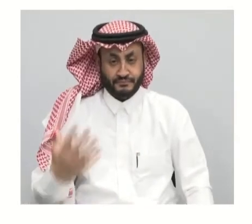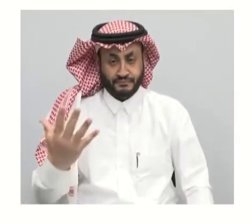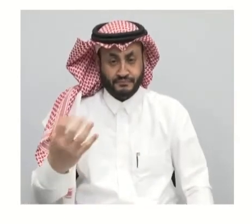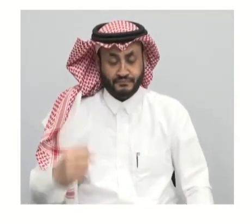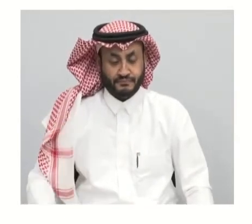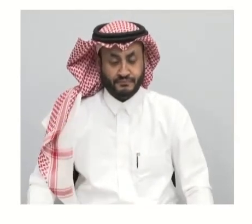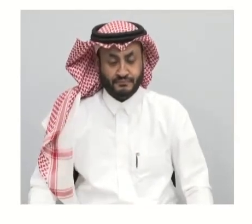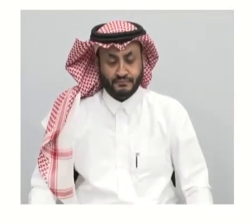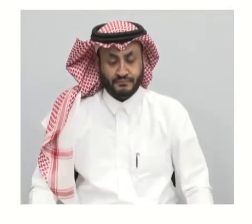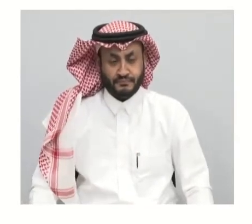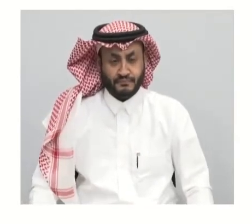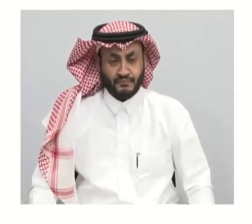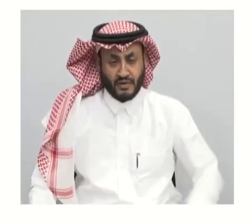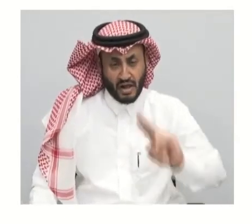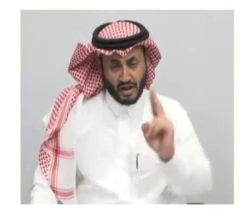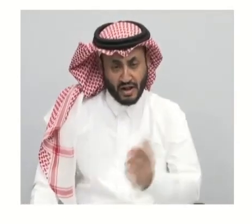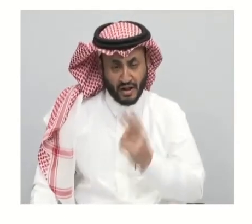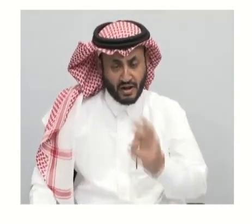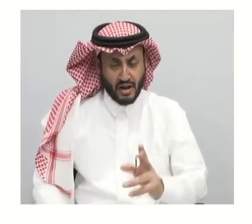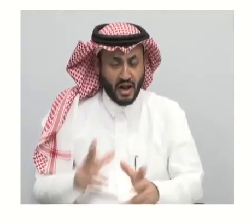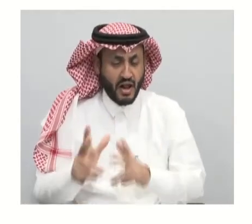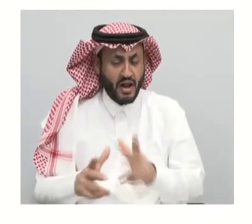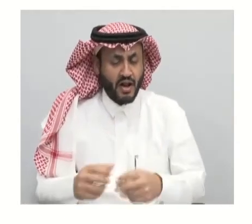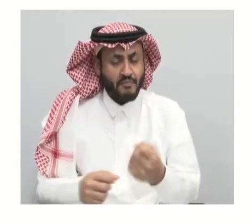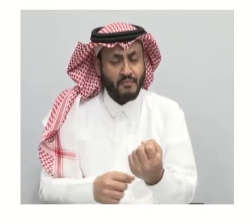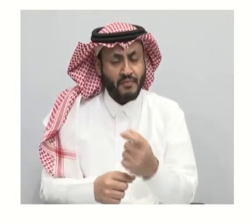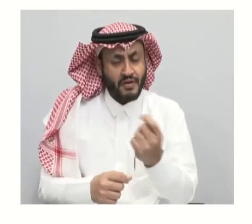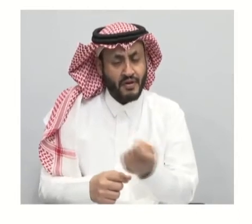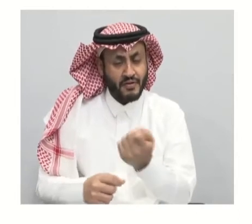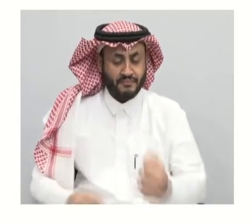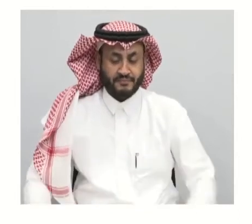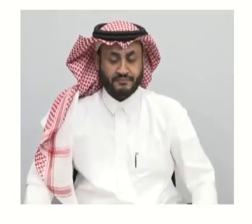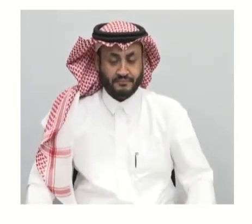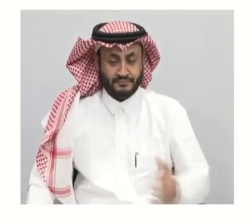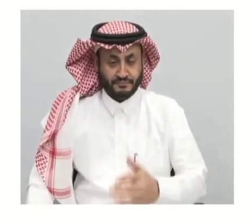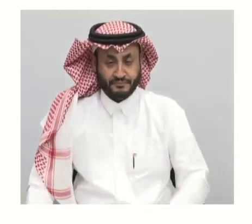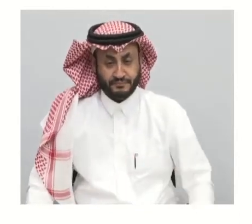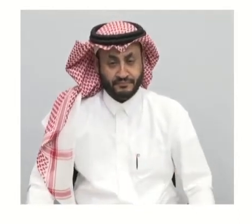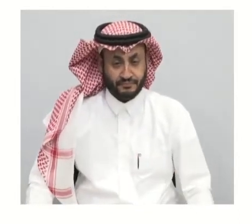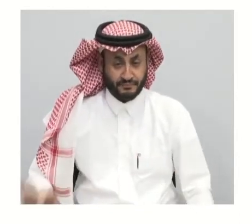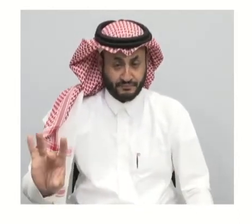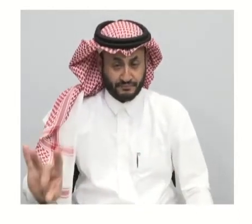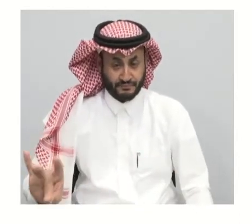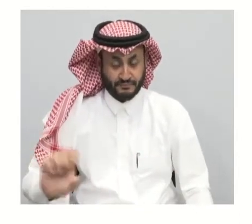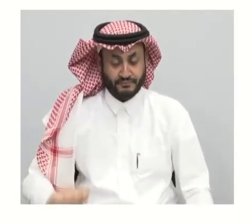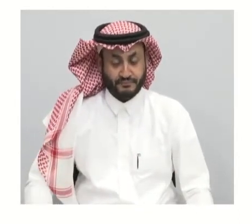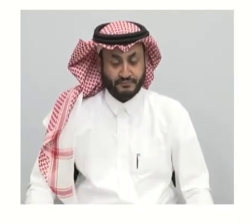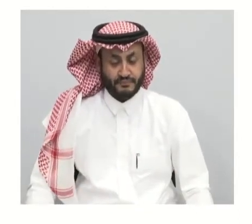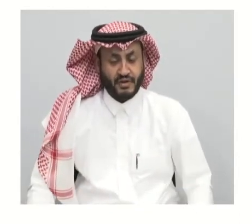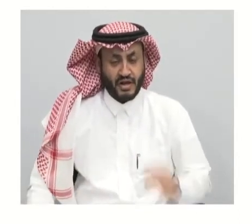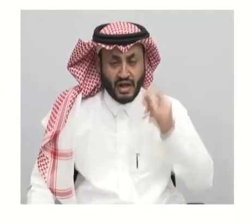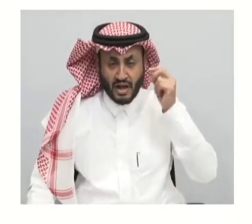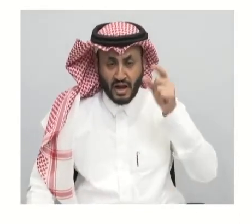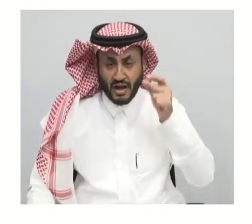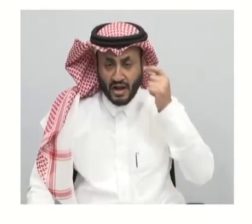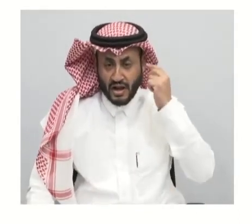Five, the artist who is talking about his painting. Eight, the man who is talking to